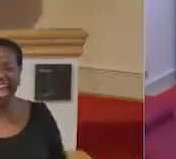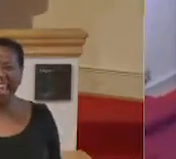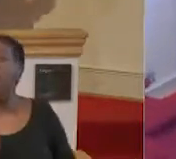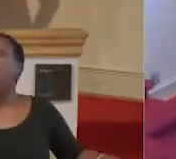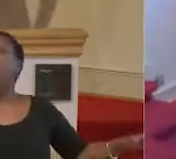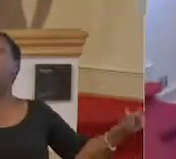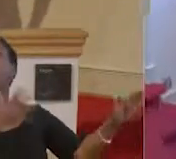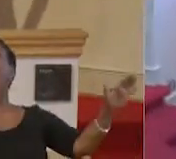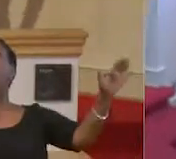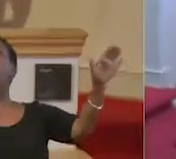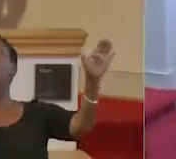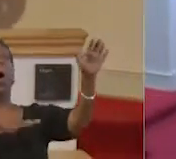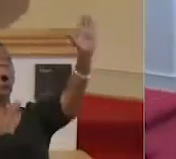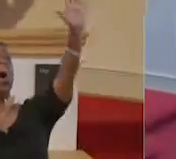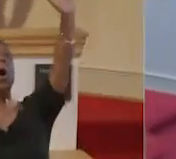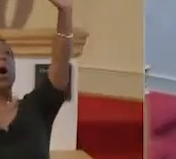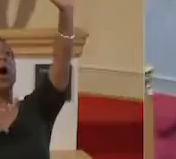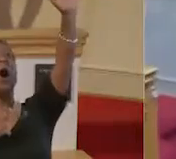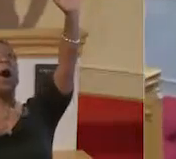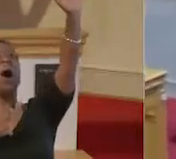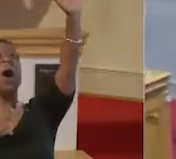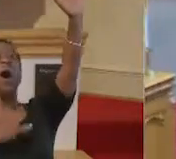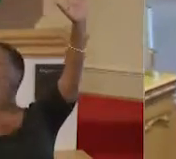failed. I'm singing.